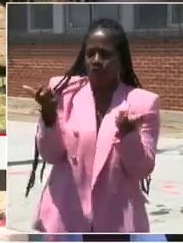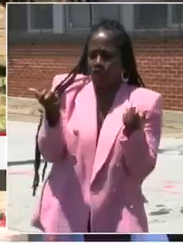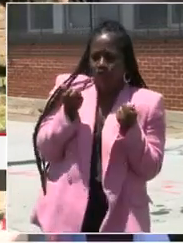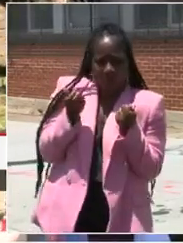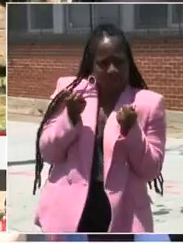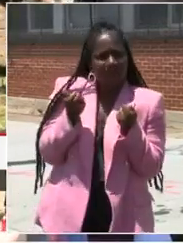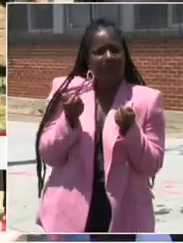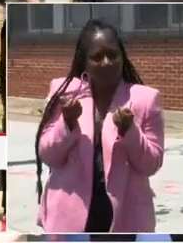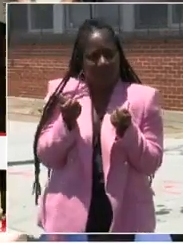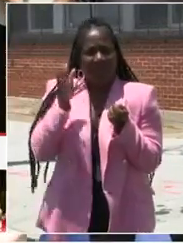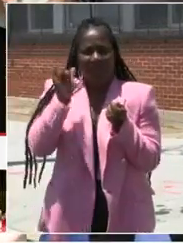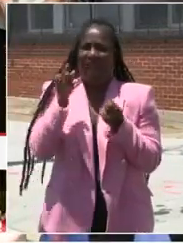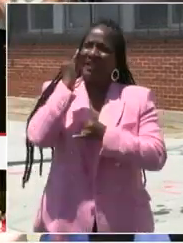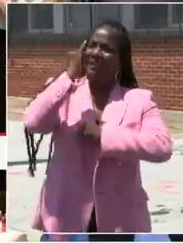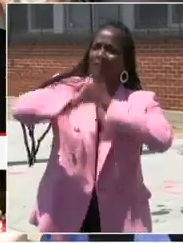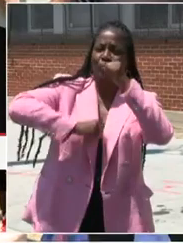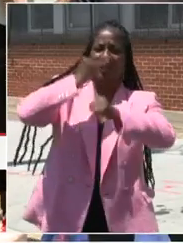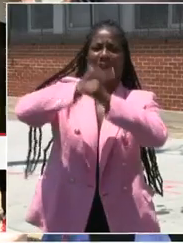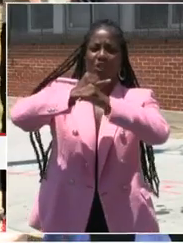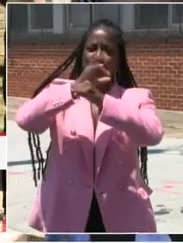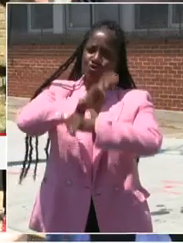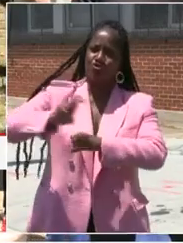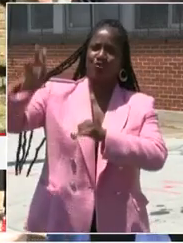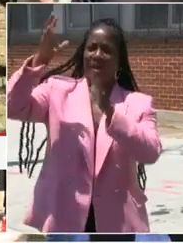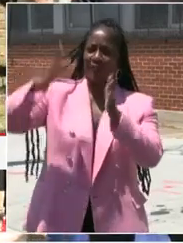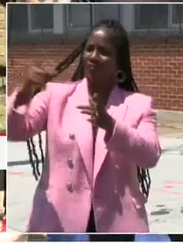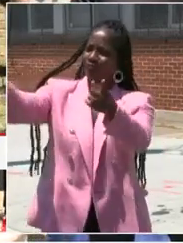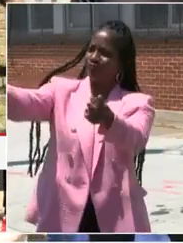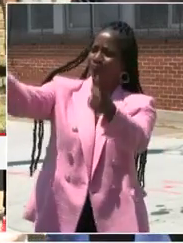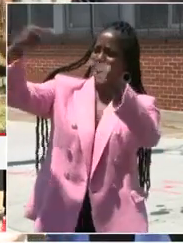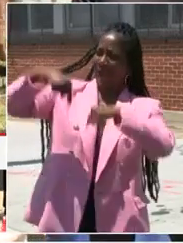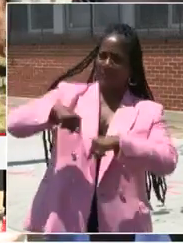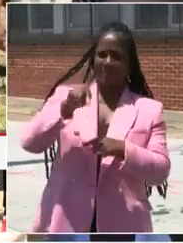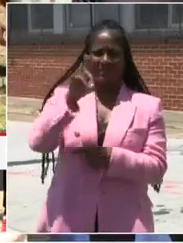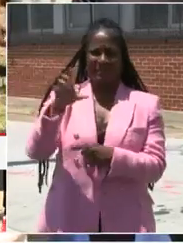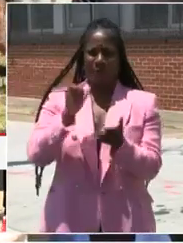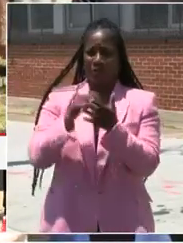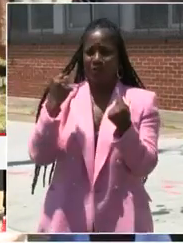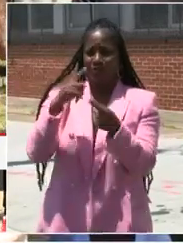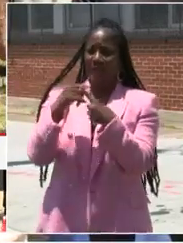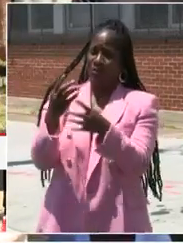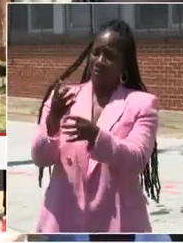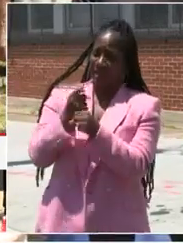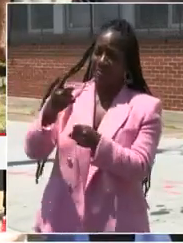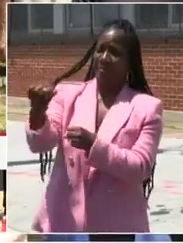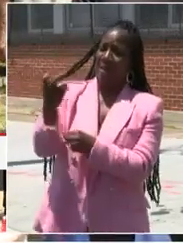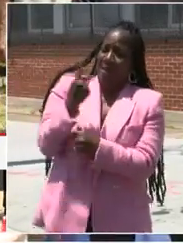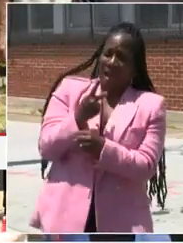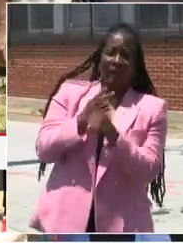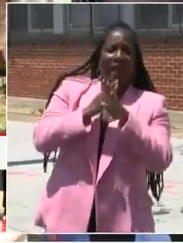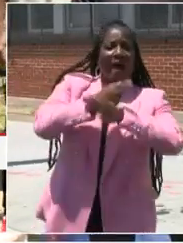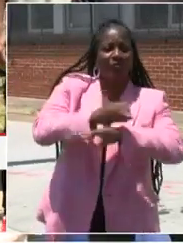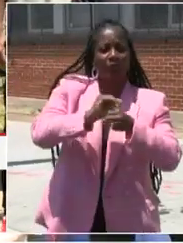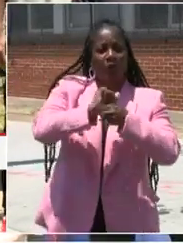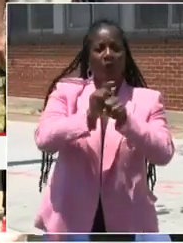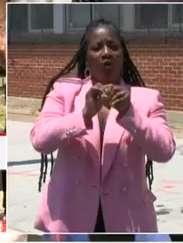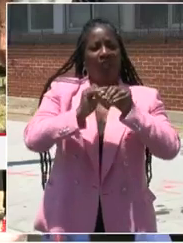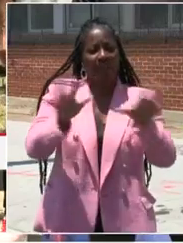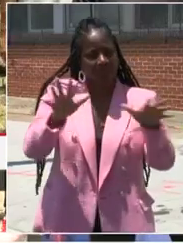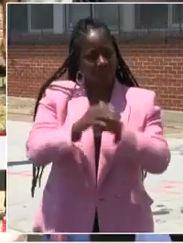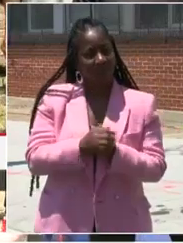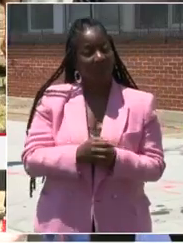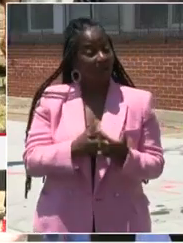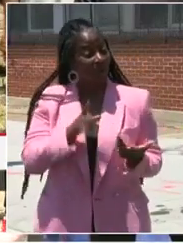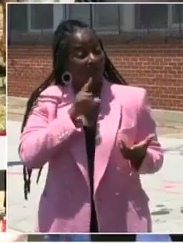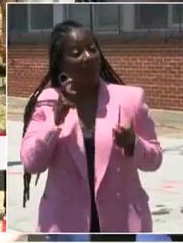attract that international traveler that we're trying to win back post-COVID. So it is a very big